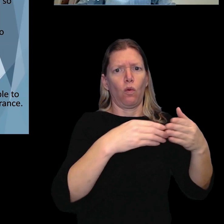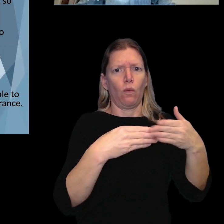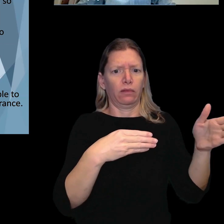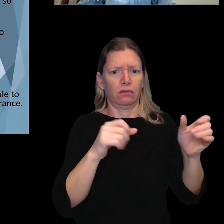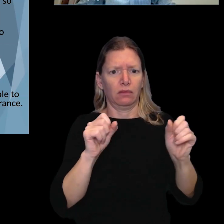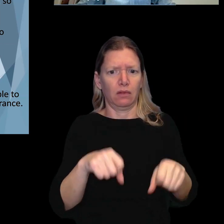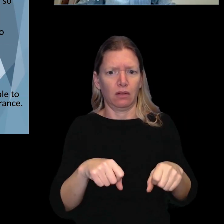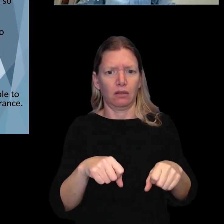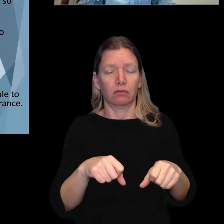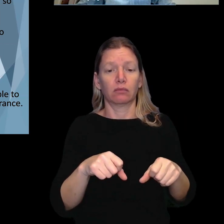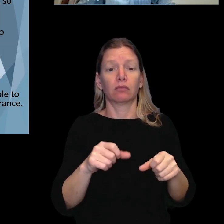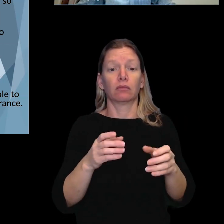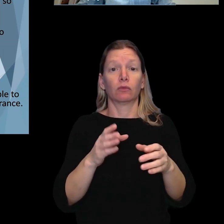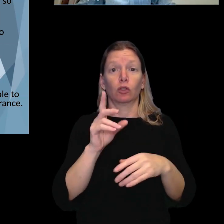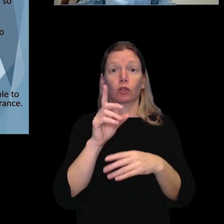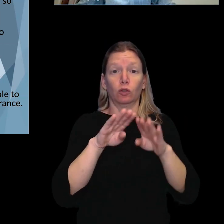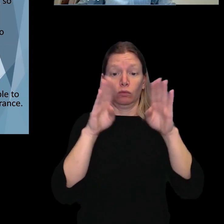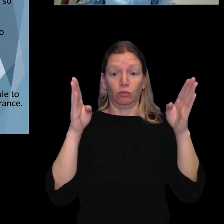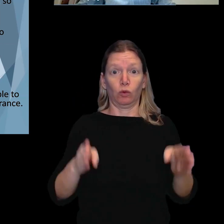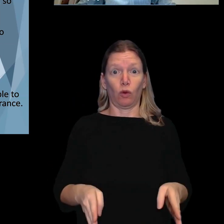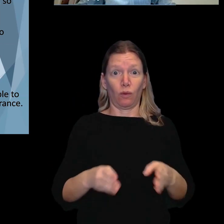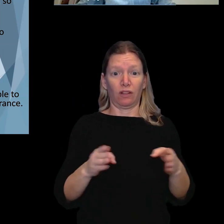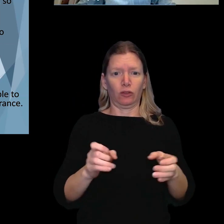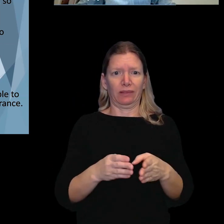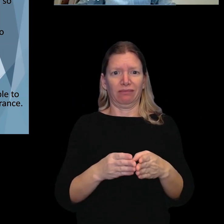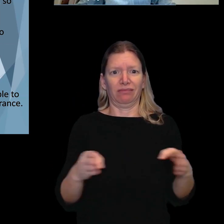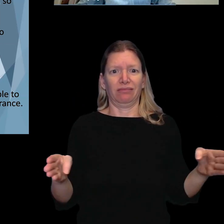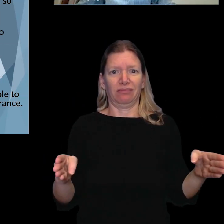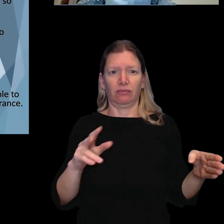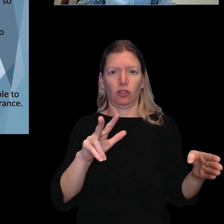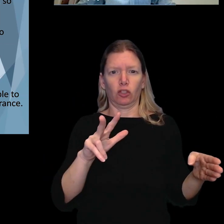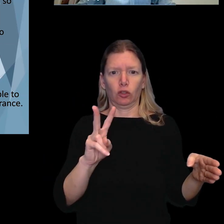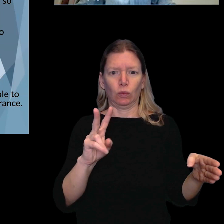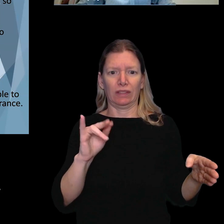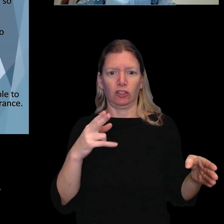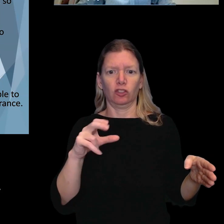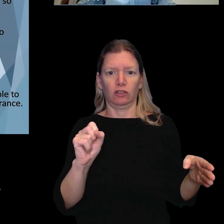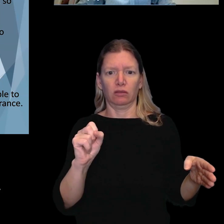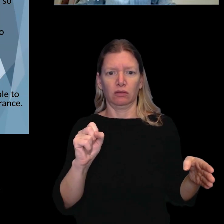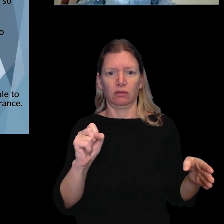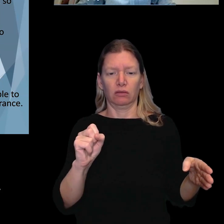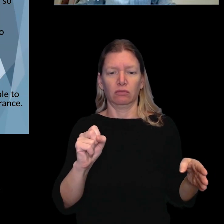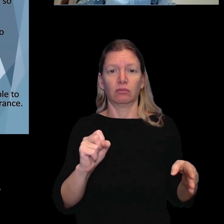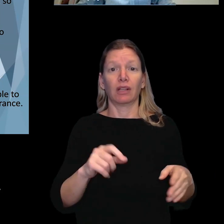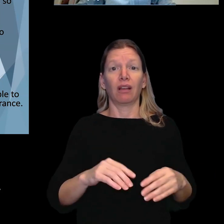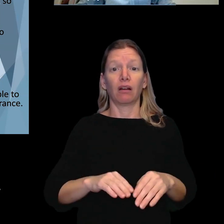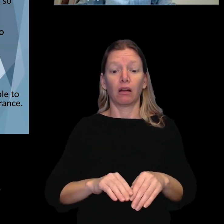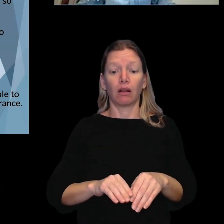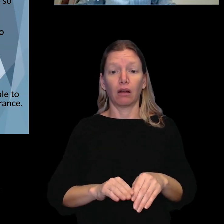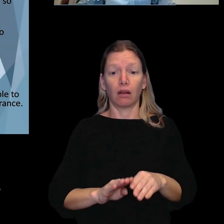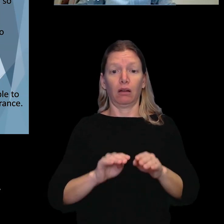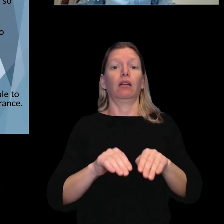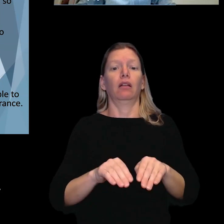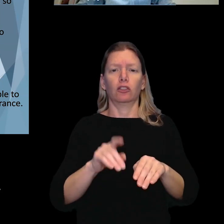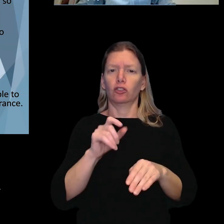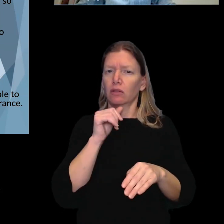The doorway itself should have at least 32 inches of clear width, and thresholds should not